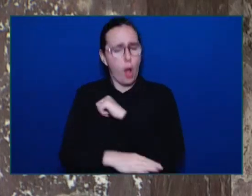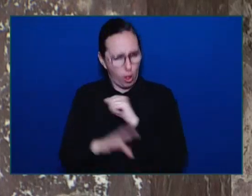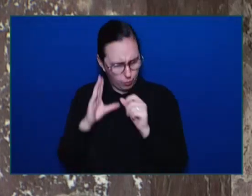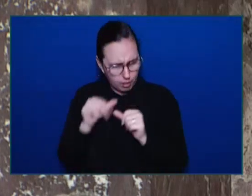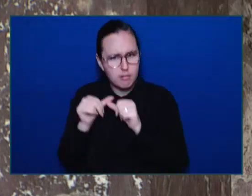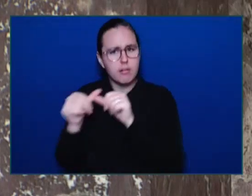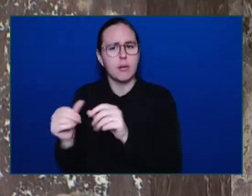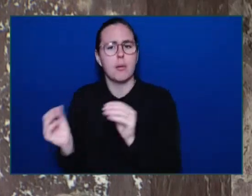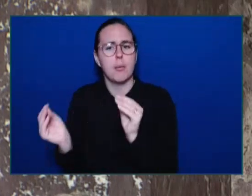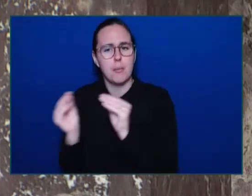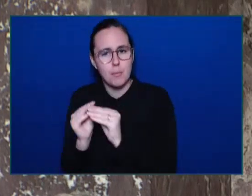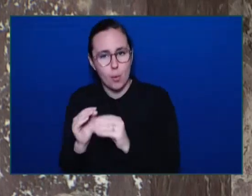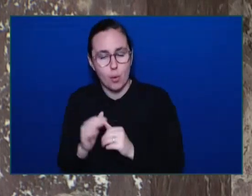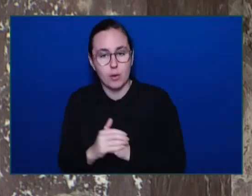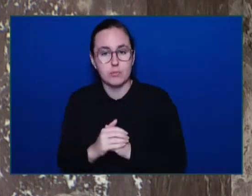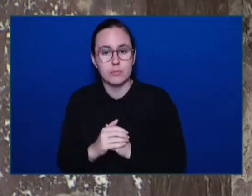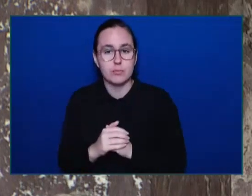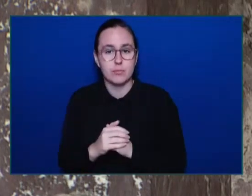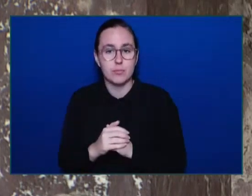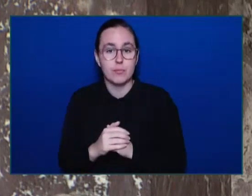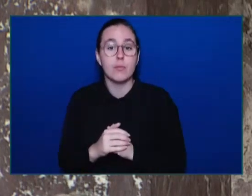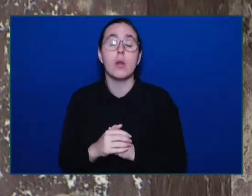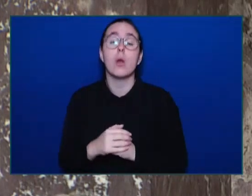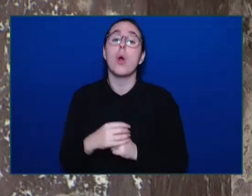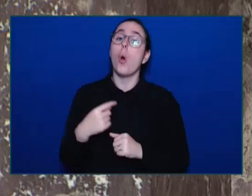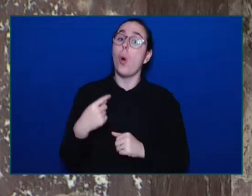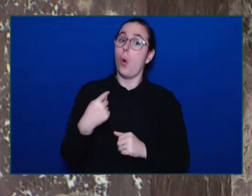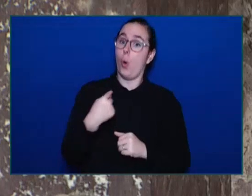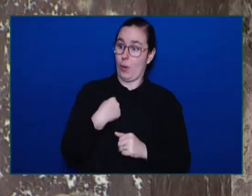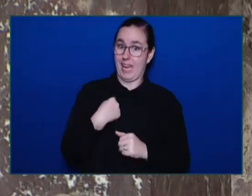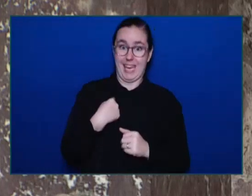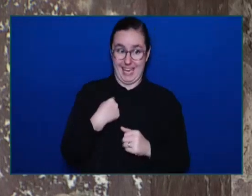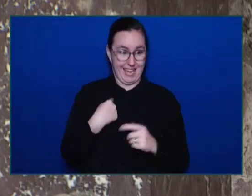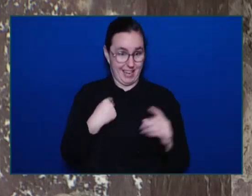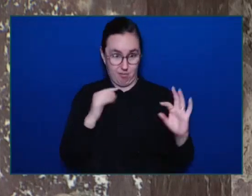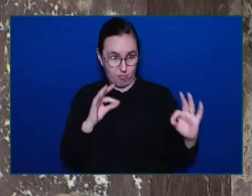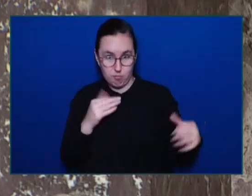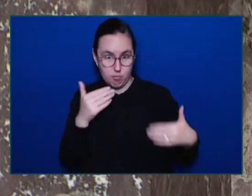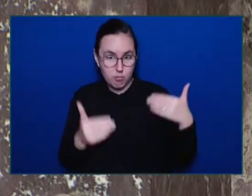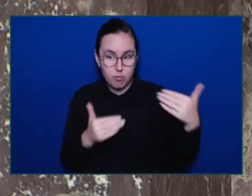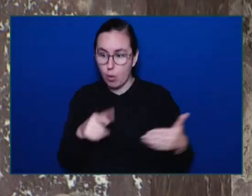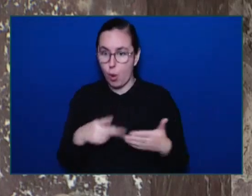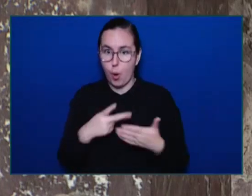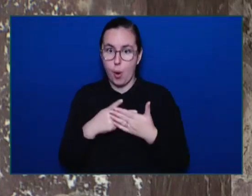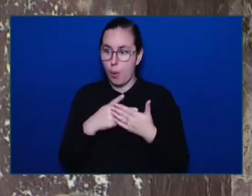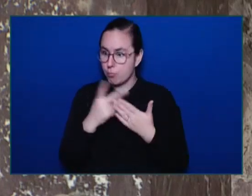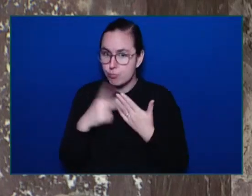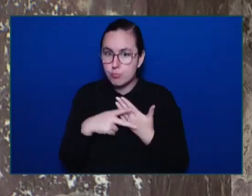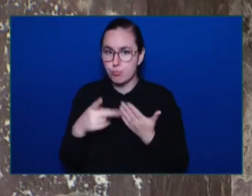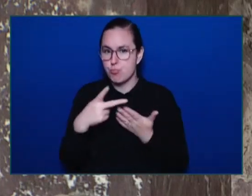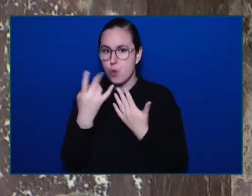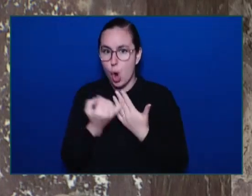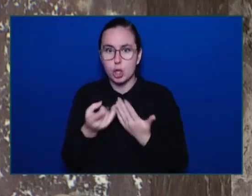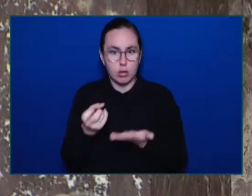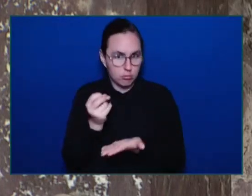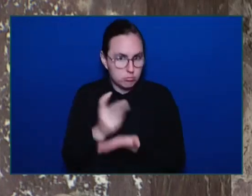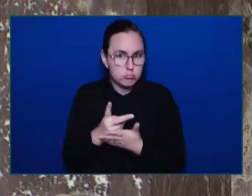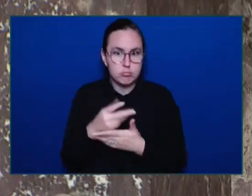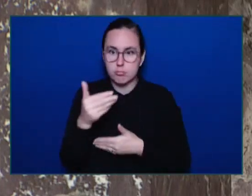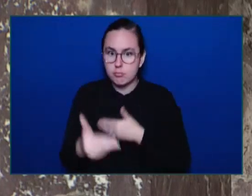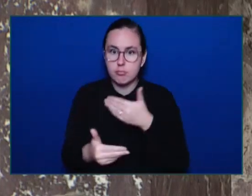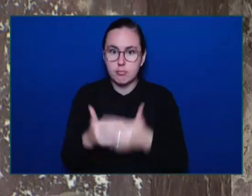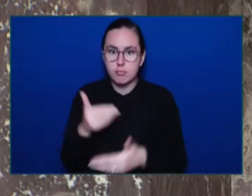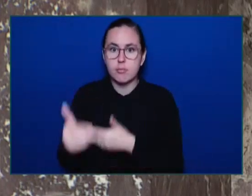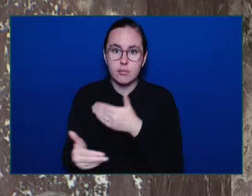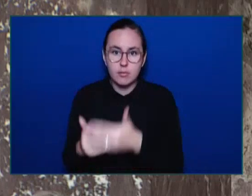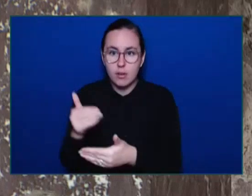approved and saying, you know what, we can actually add more density to those units because we know the need is great. So all that work is happening, but it is a challenging situation.